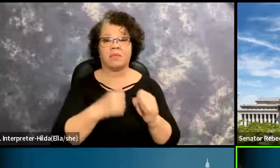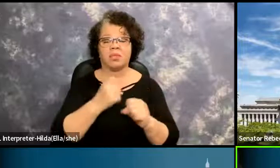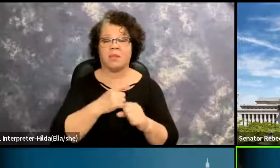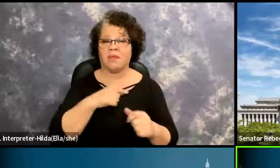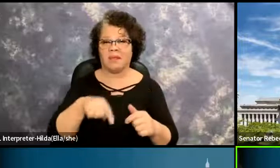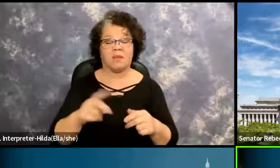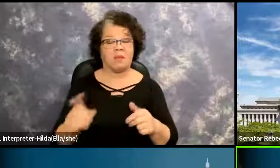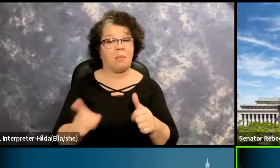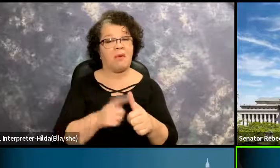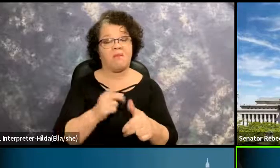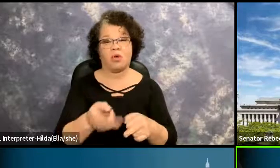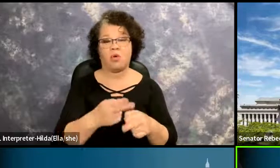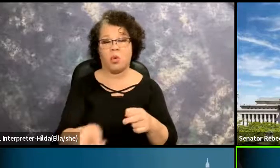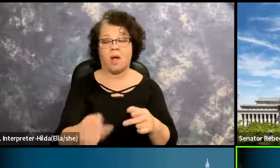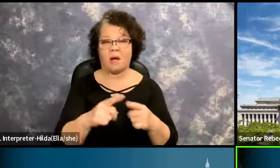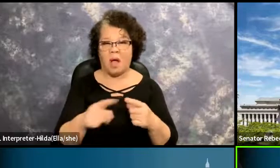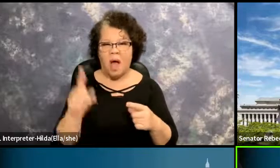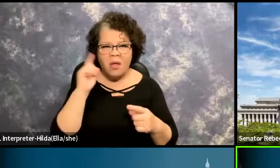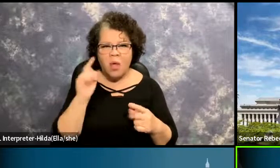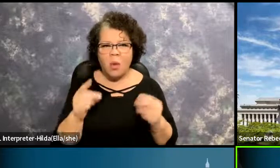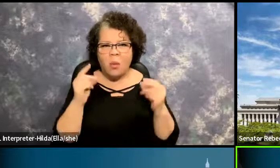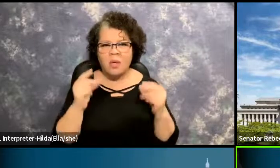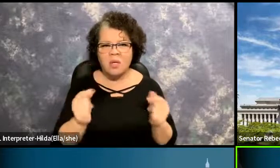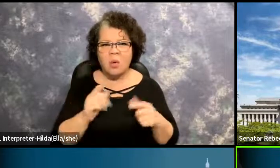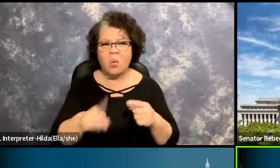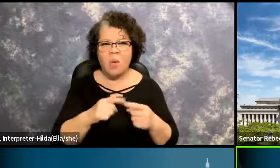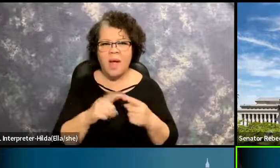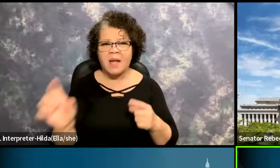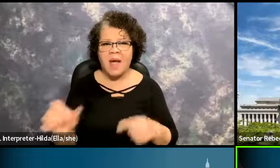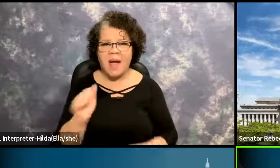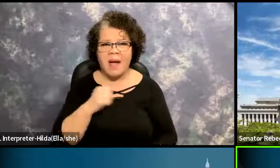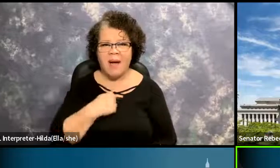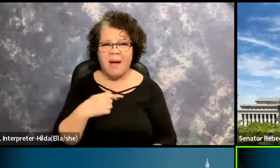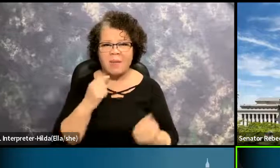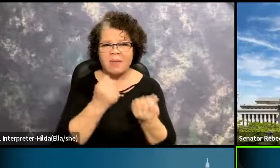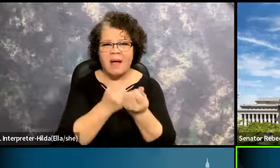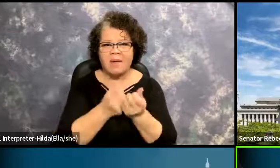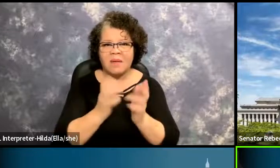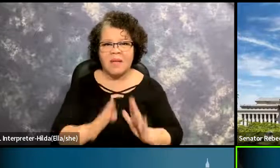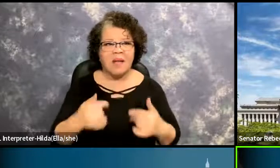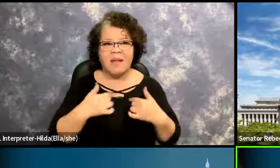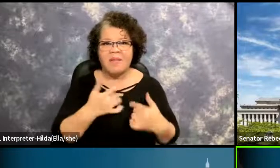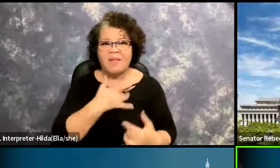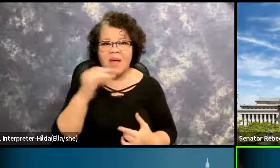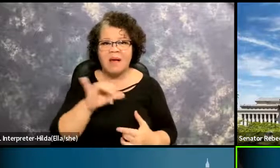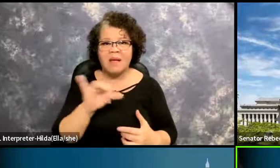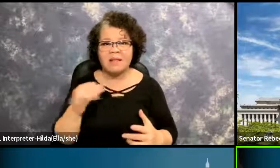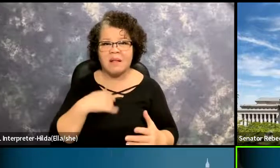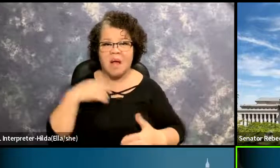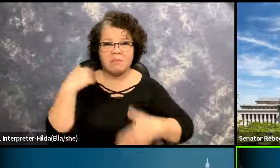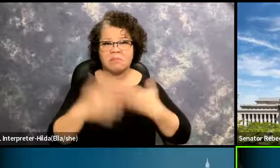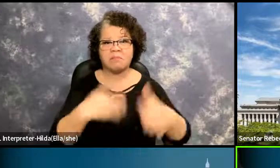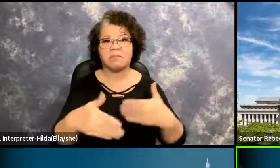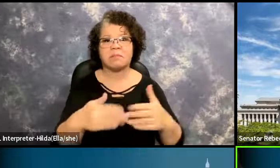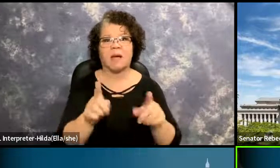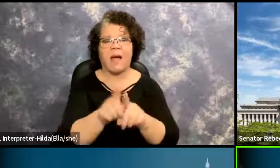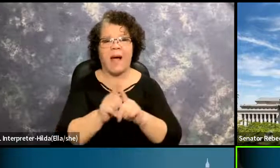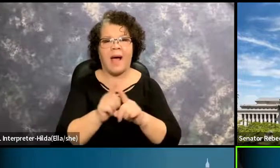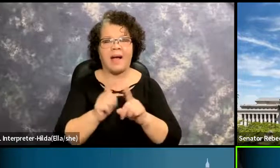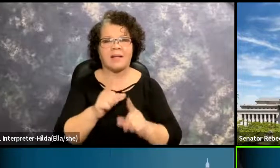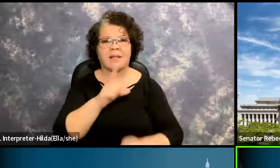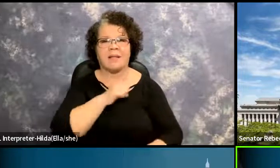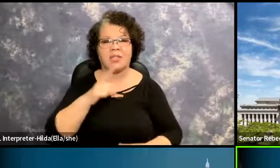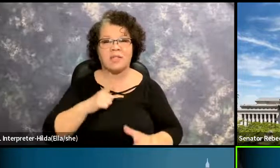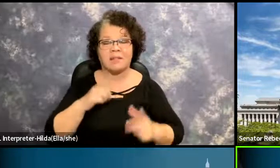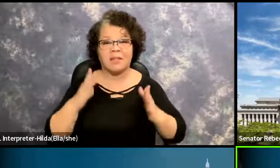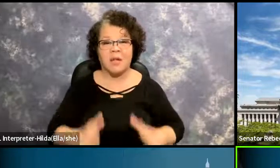session, and I thought it went quick when I was an advocate. It feels like lightning as a legislator. And as my colleagues noted,